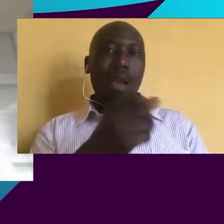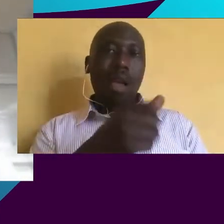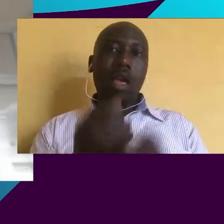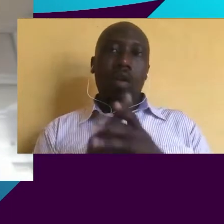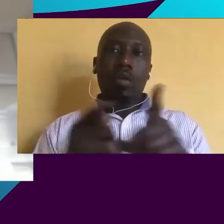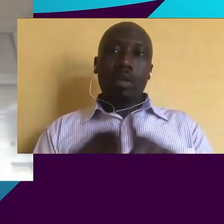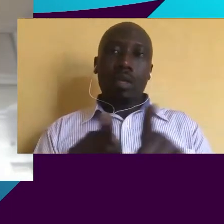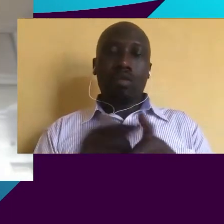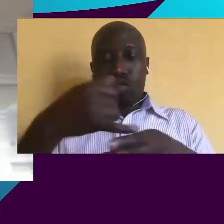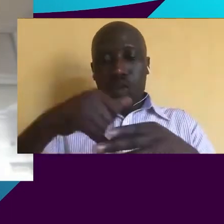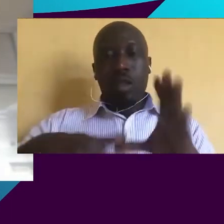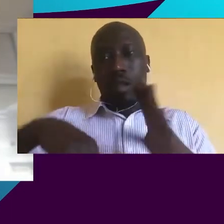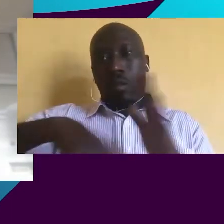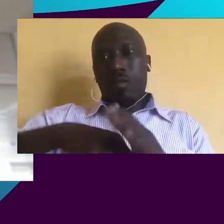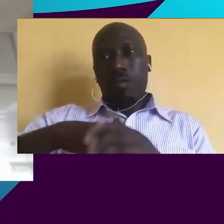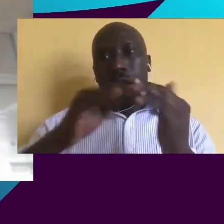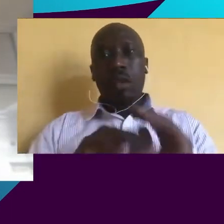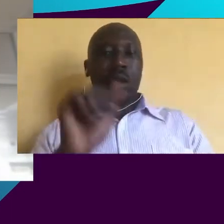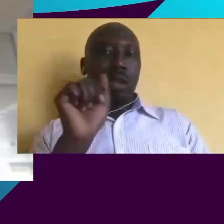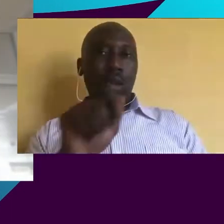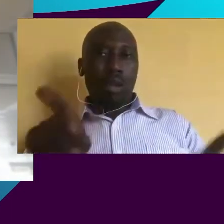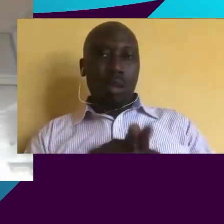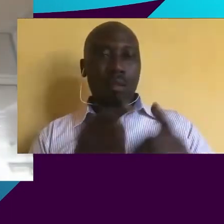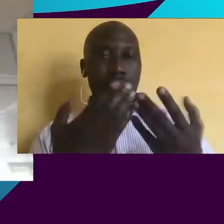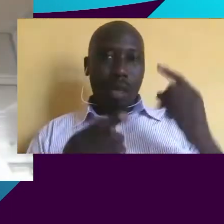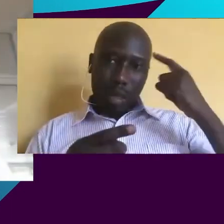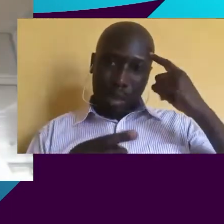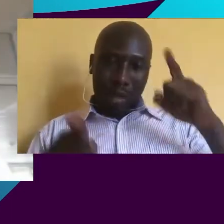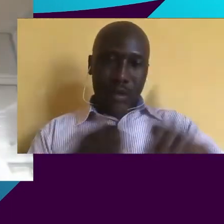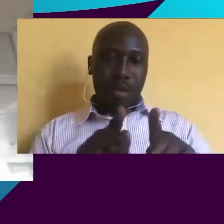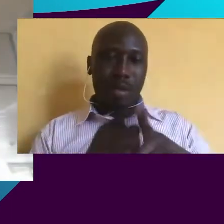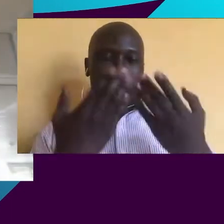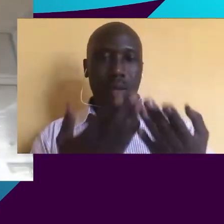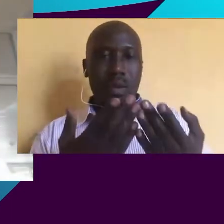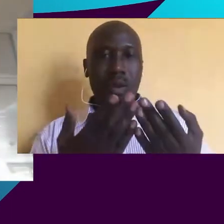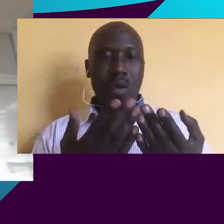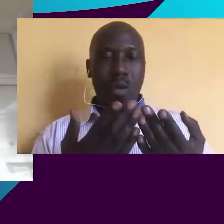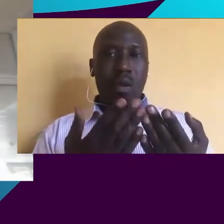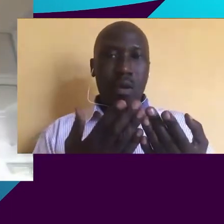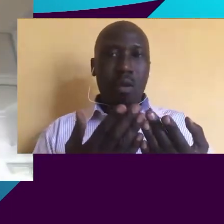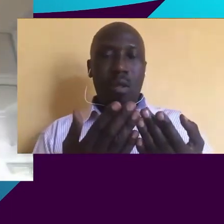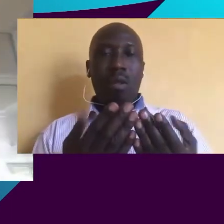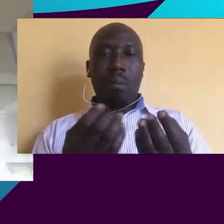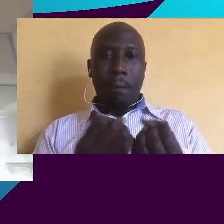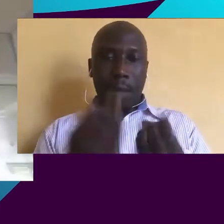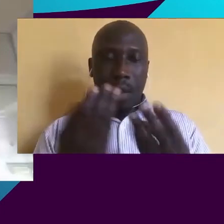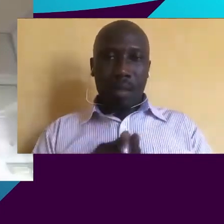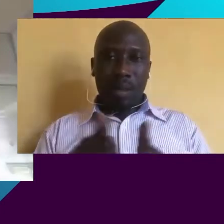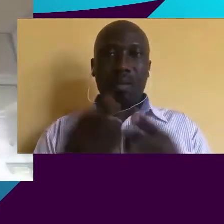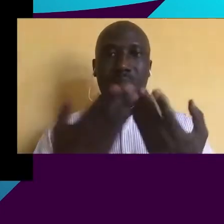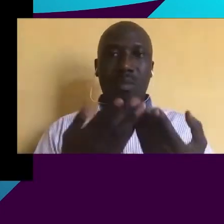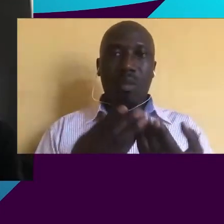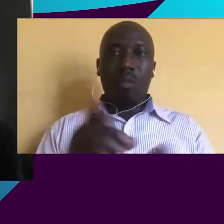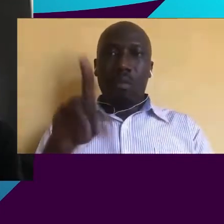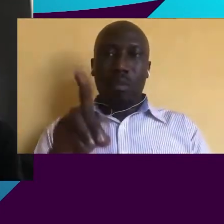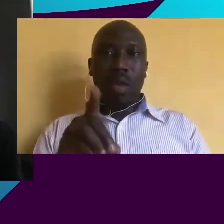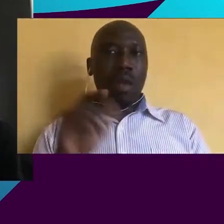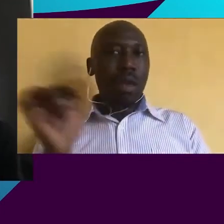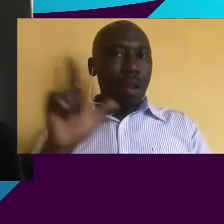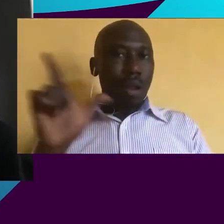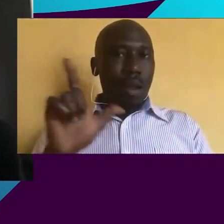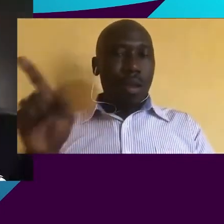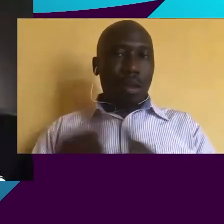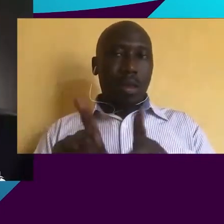Yeah, definitely. I think, especially through COVID, a lot of the delivery from the Premier League Charity Fund from the clubs has gone